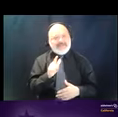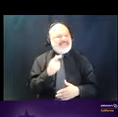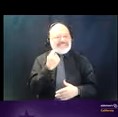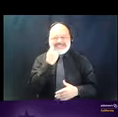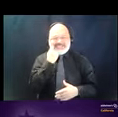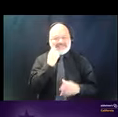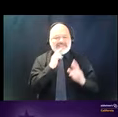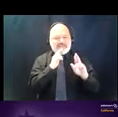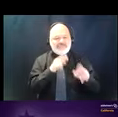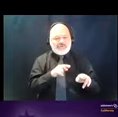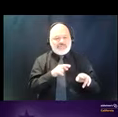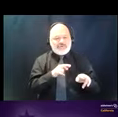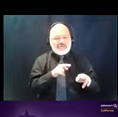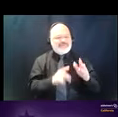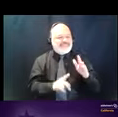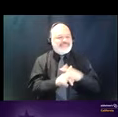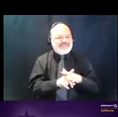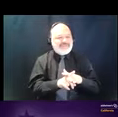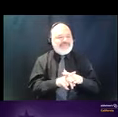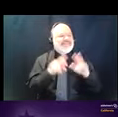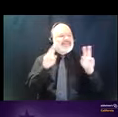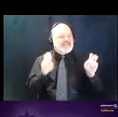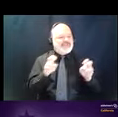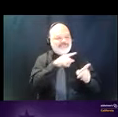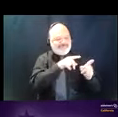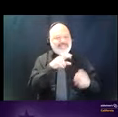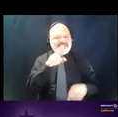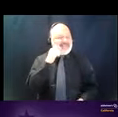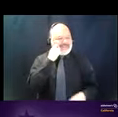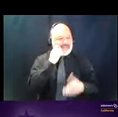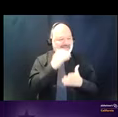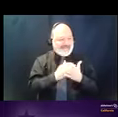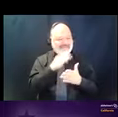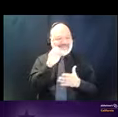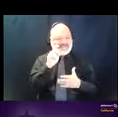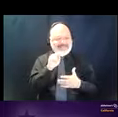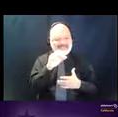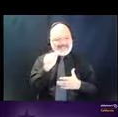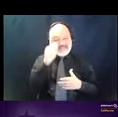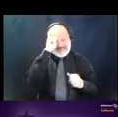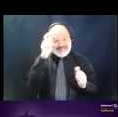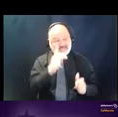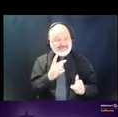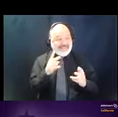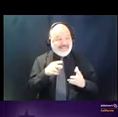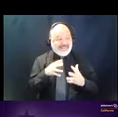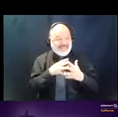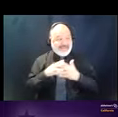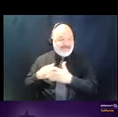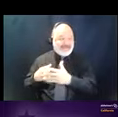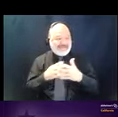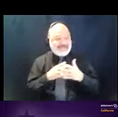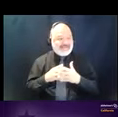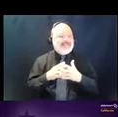out about 2 weeks ago. So it's titled Race, Ethnicity, and Alzheimer's in America, which examines the perspectives and experiences of